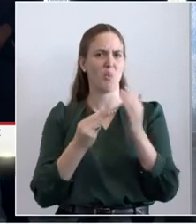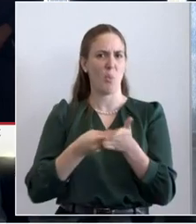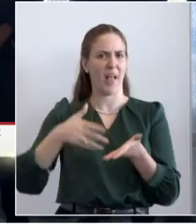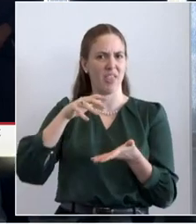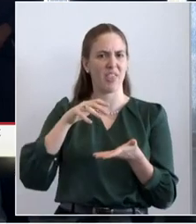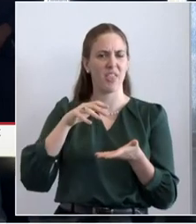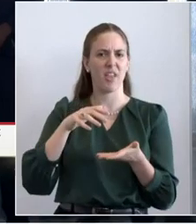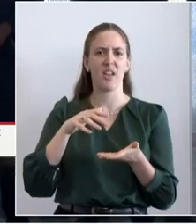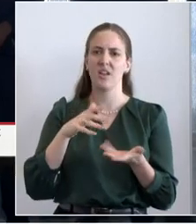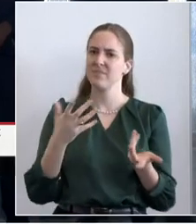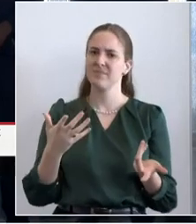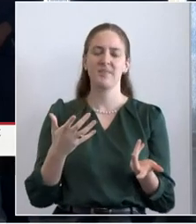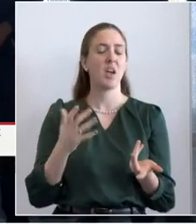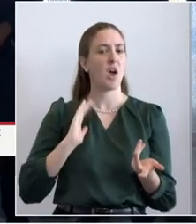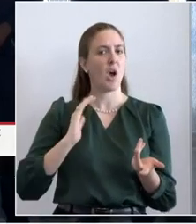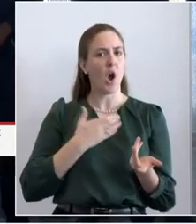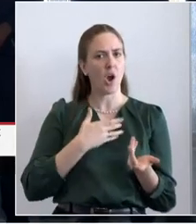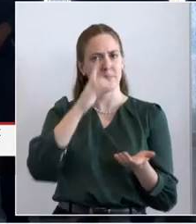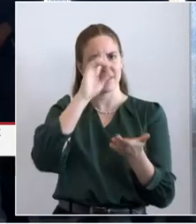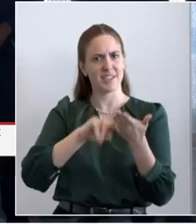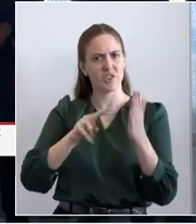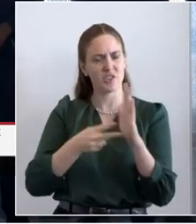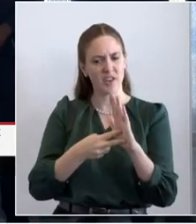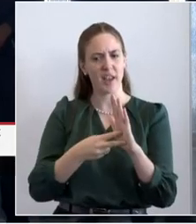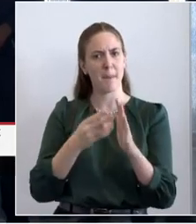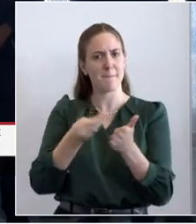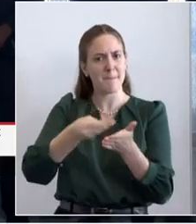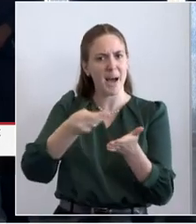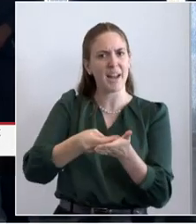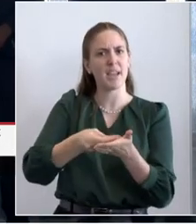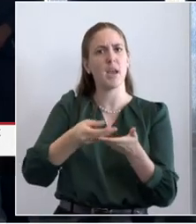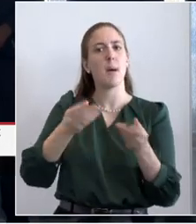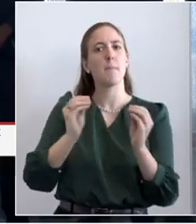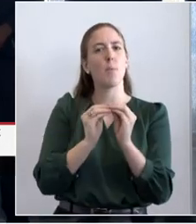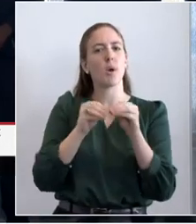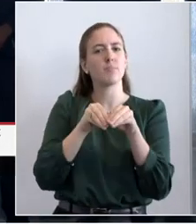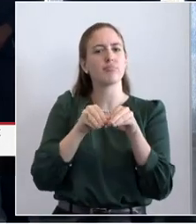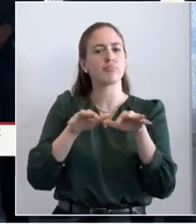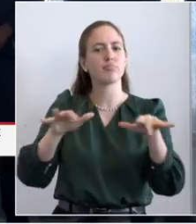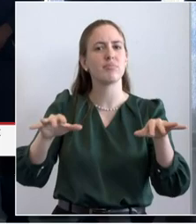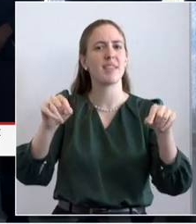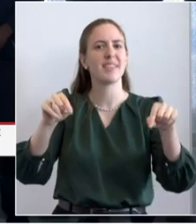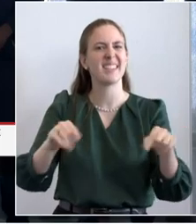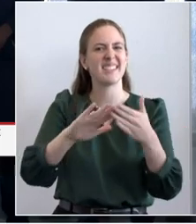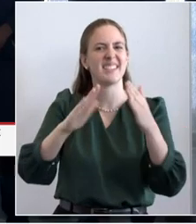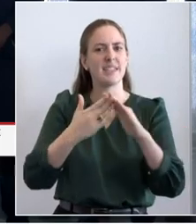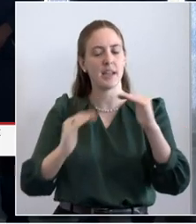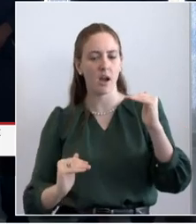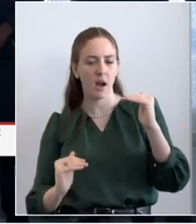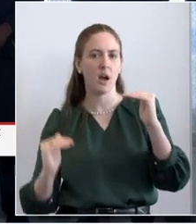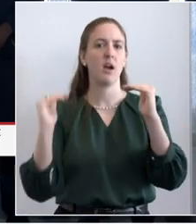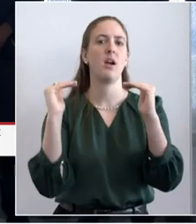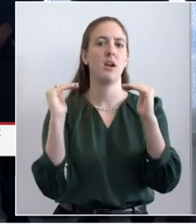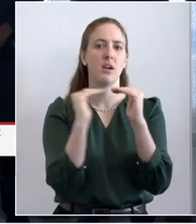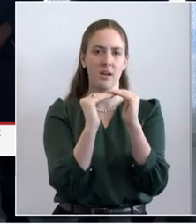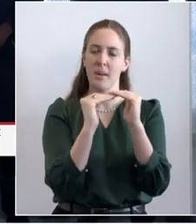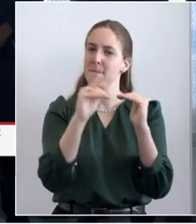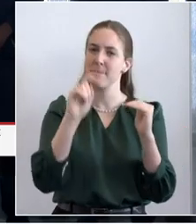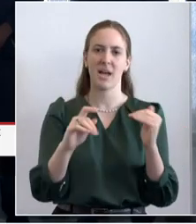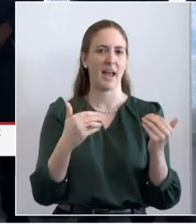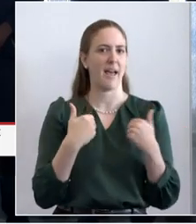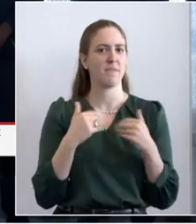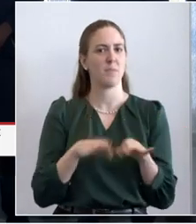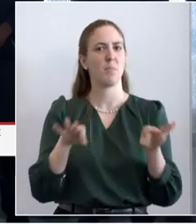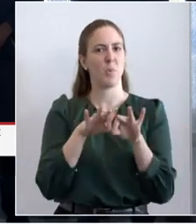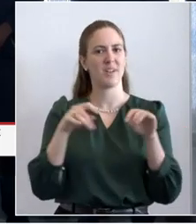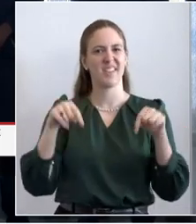keeping money circulating in this city and hiring DC residents is particularly